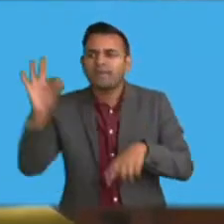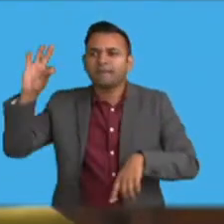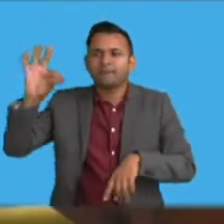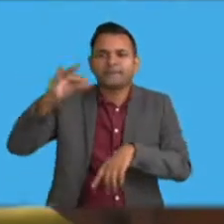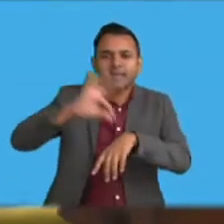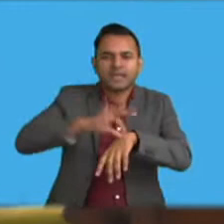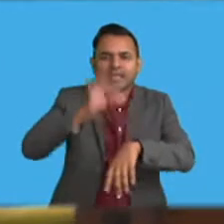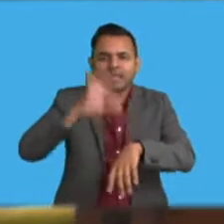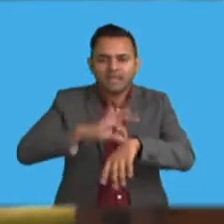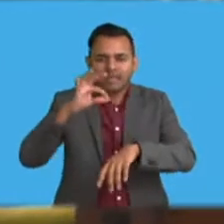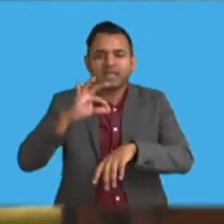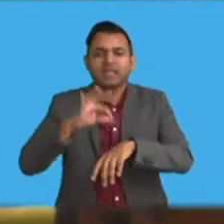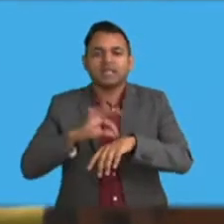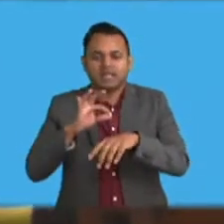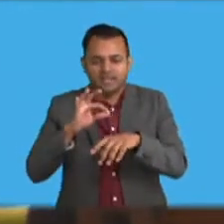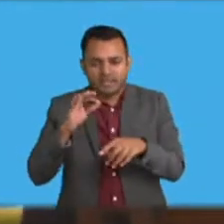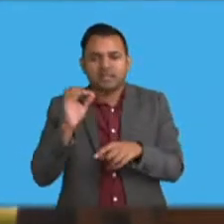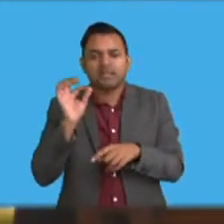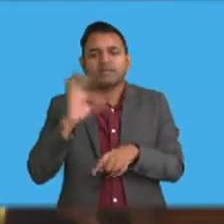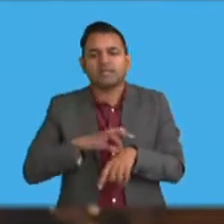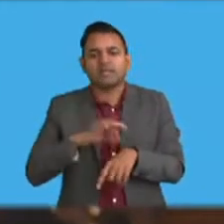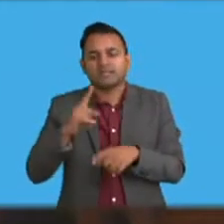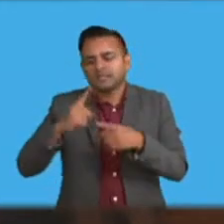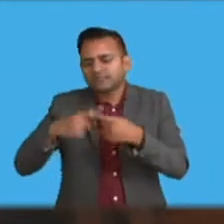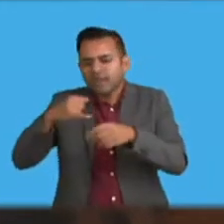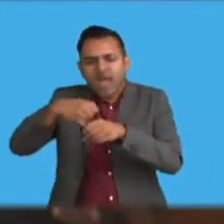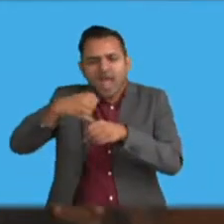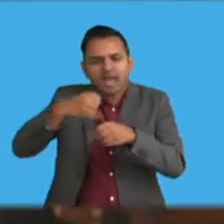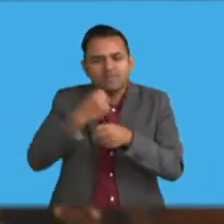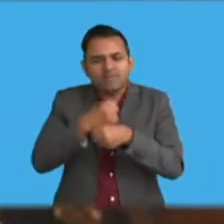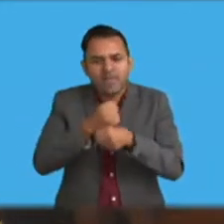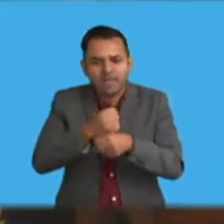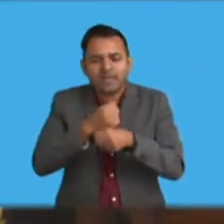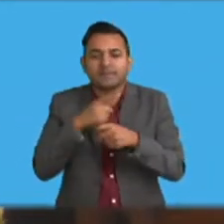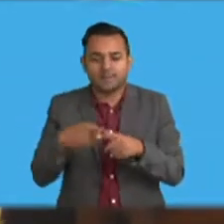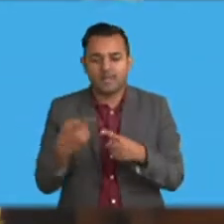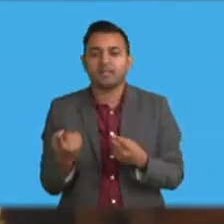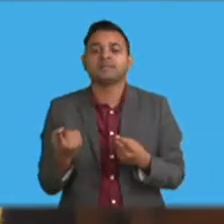integrated farming and ecotourism were implemented, Madam Speaker, which benefited